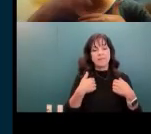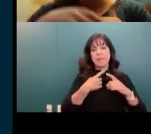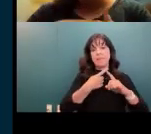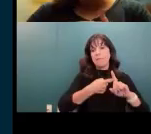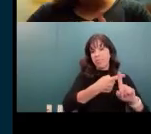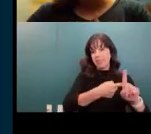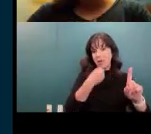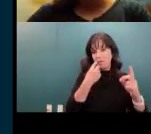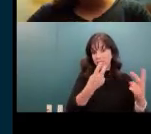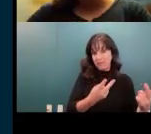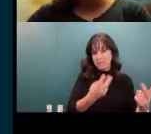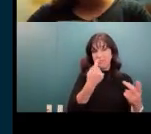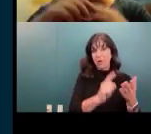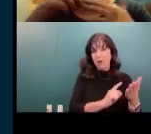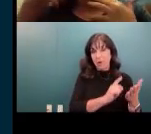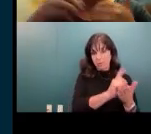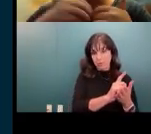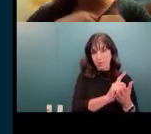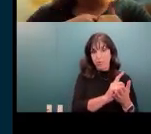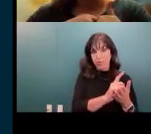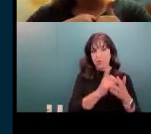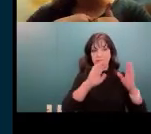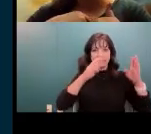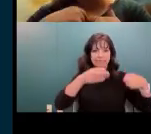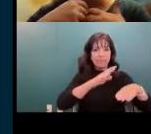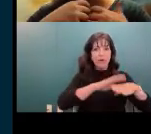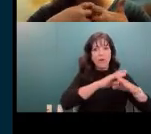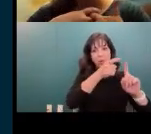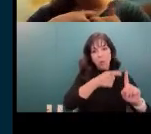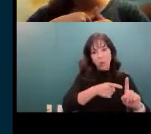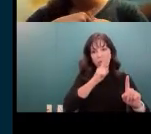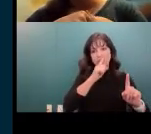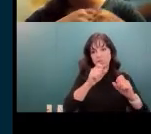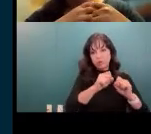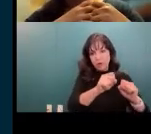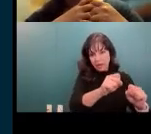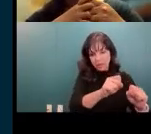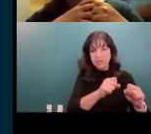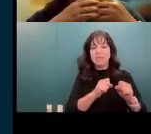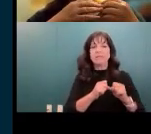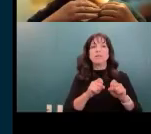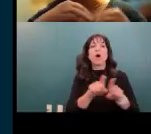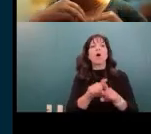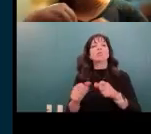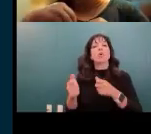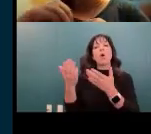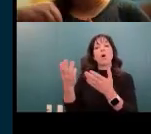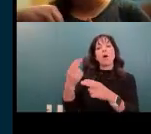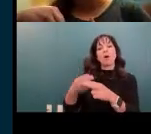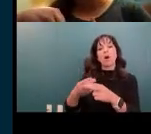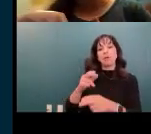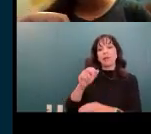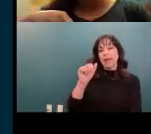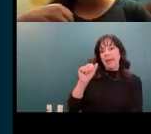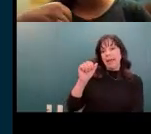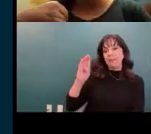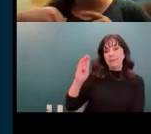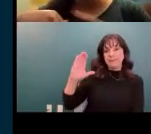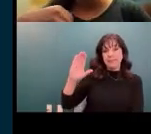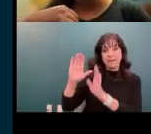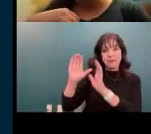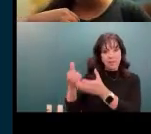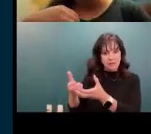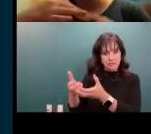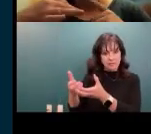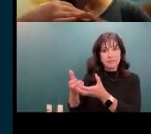home visits for an hour working on their goals and strategies. And we also offer what's called an ABC class. So